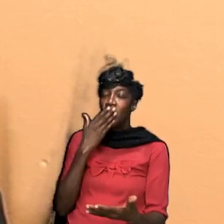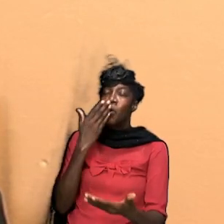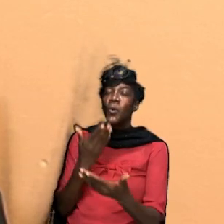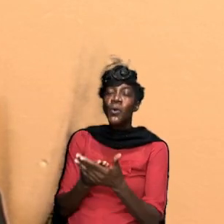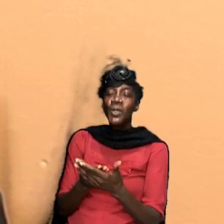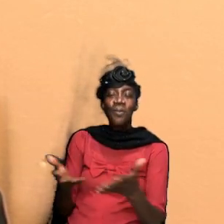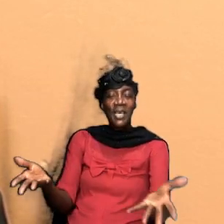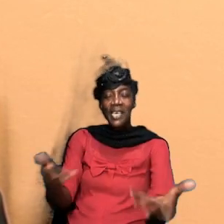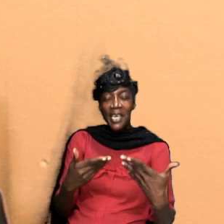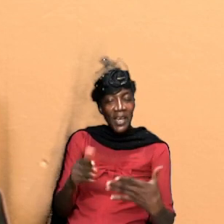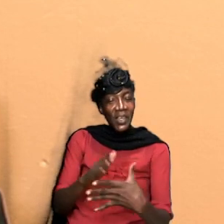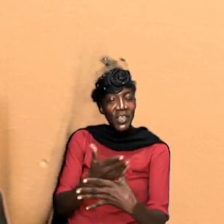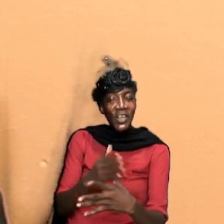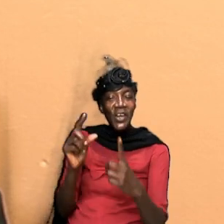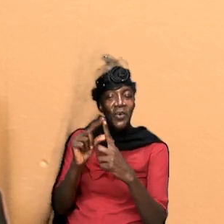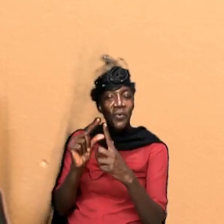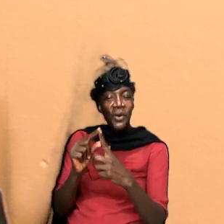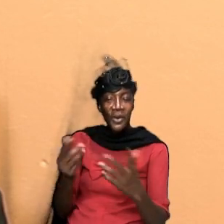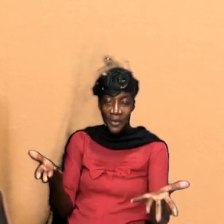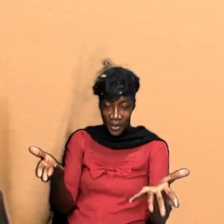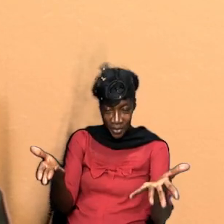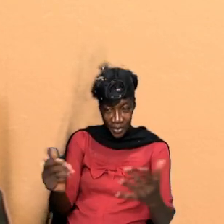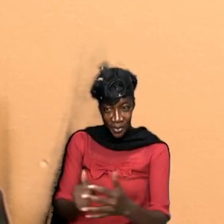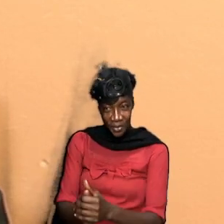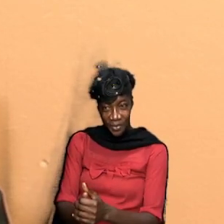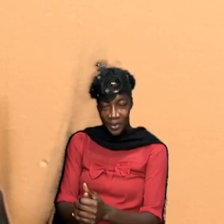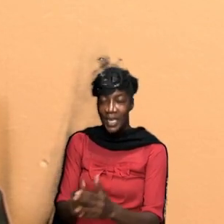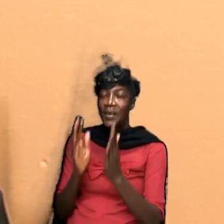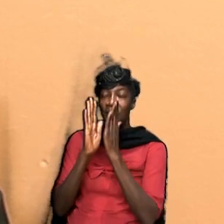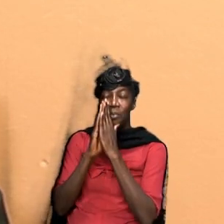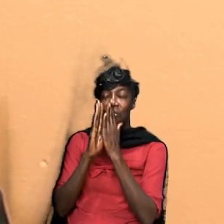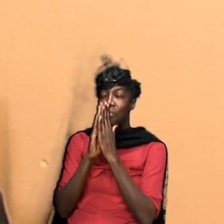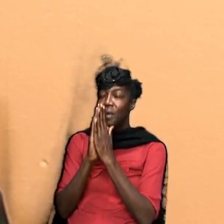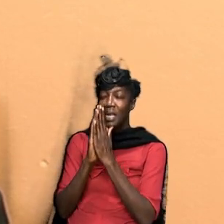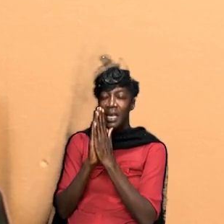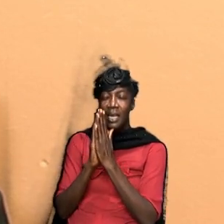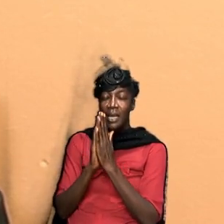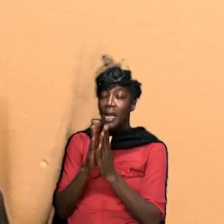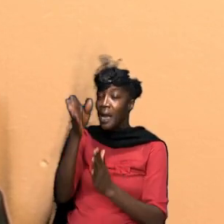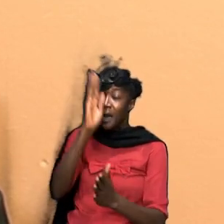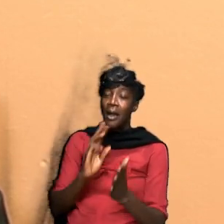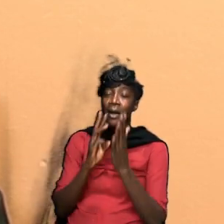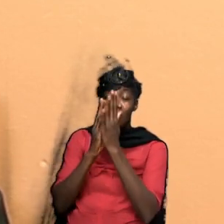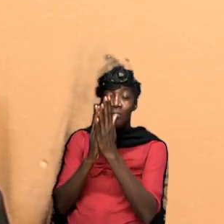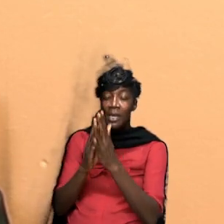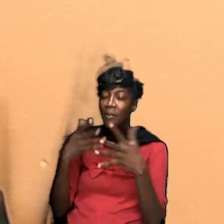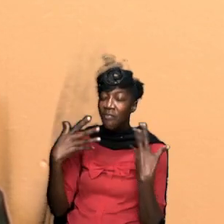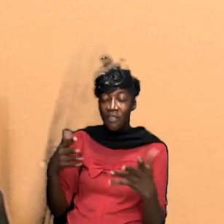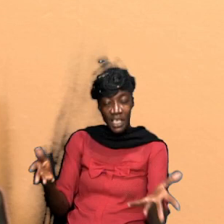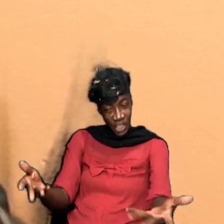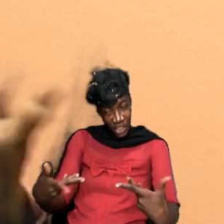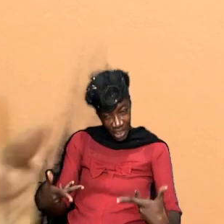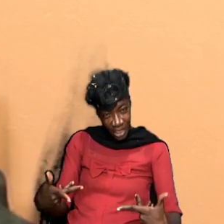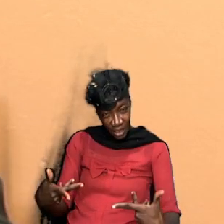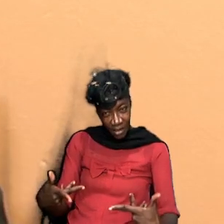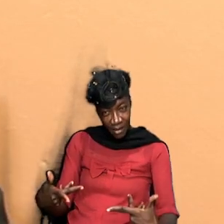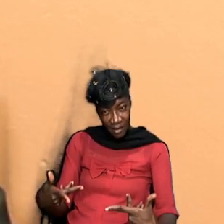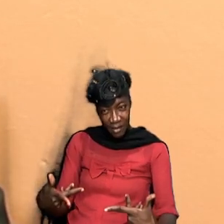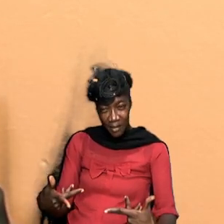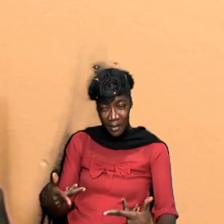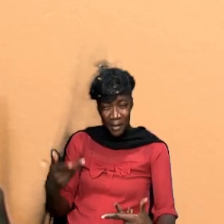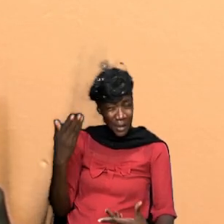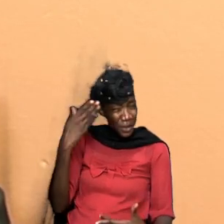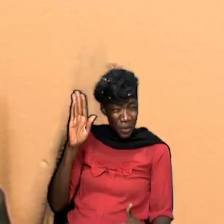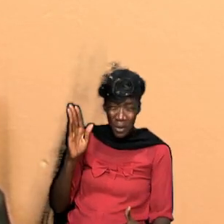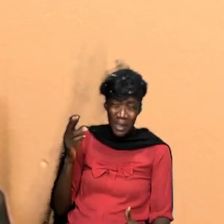be here sharing a word with us. And we pray that, you know, the will of God be done tonight. Amen. But sure, you don't want to